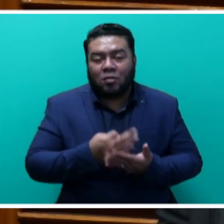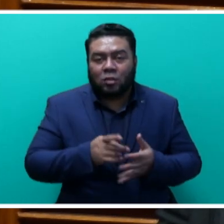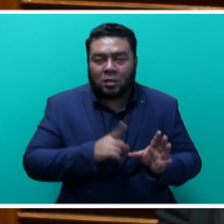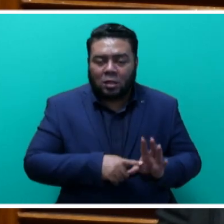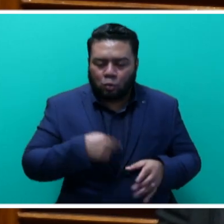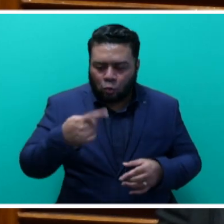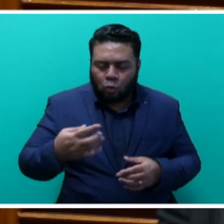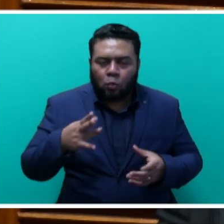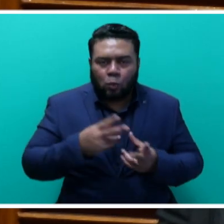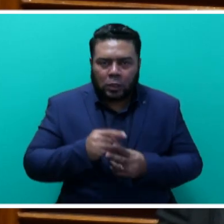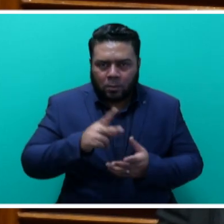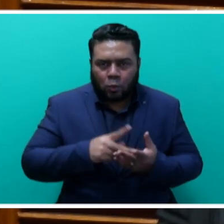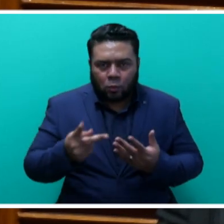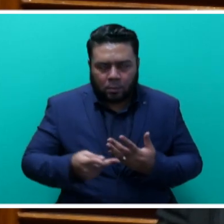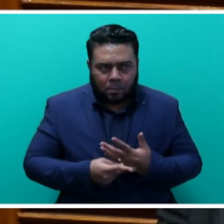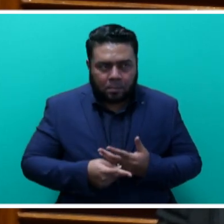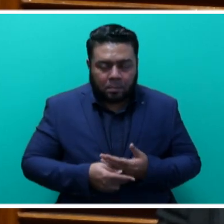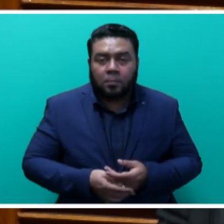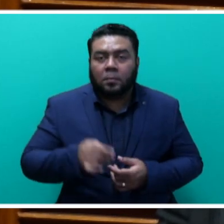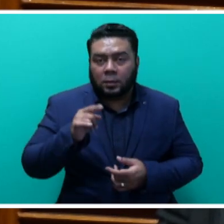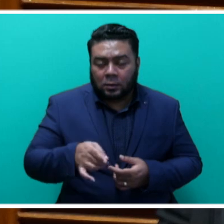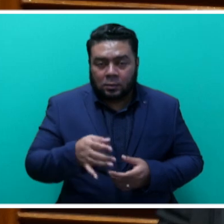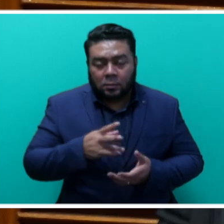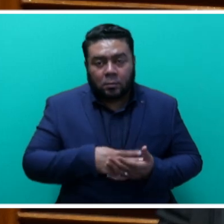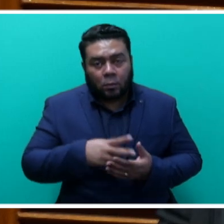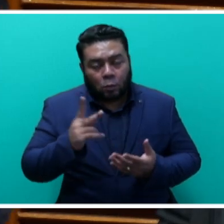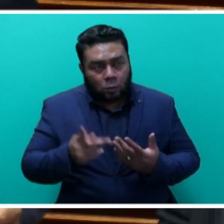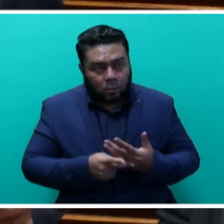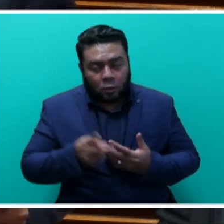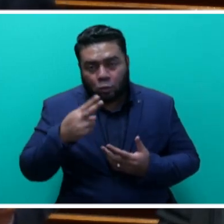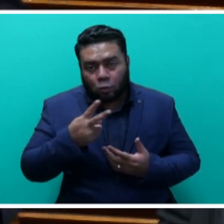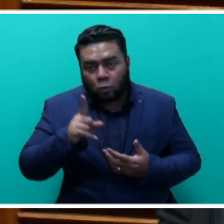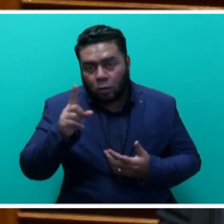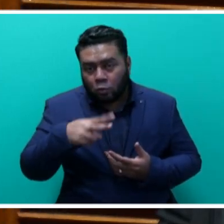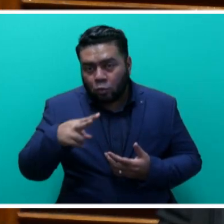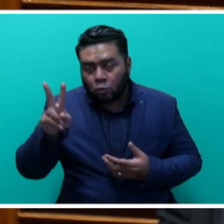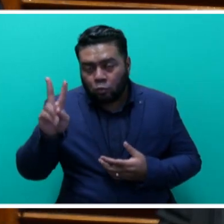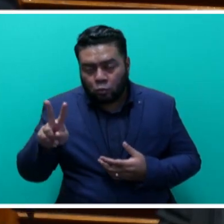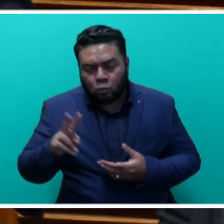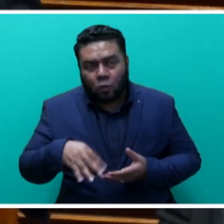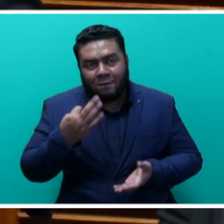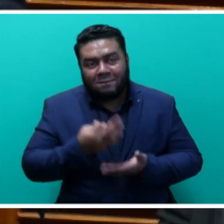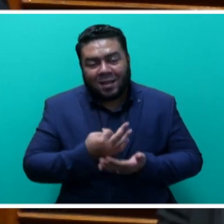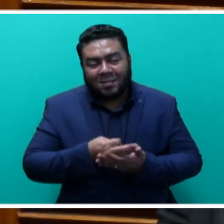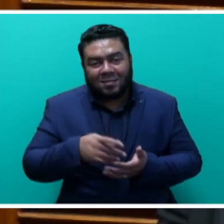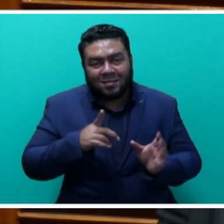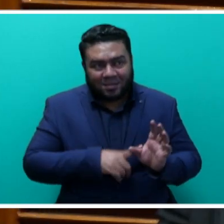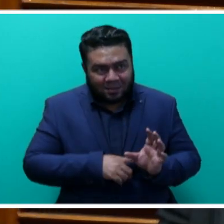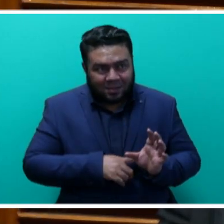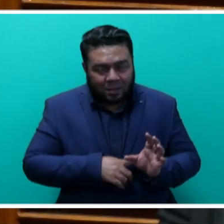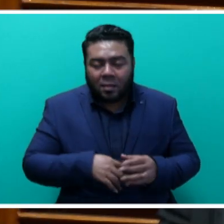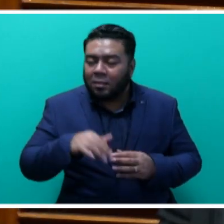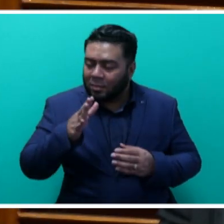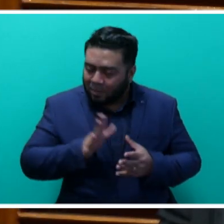initiative. Since the inception of the program in the 2021-2022 financial year, the Ministry has